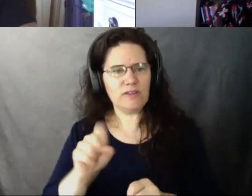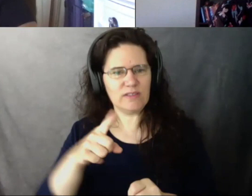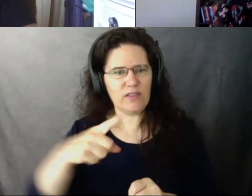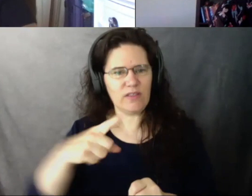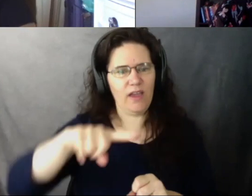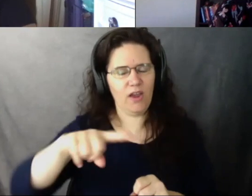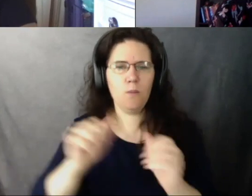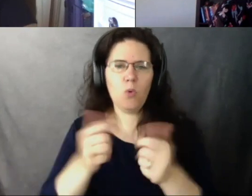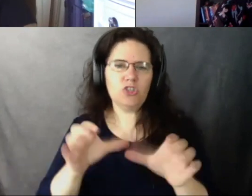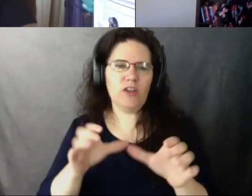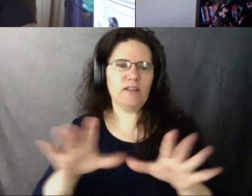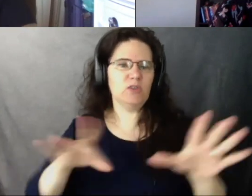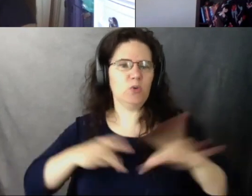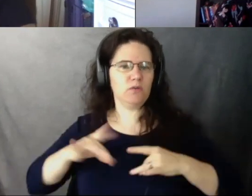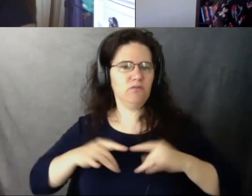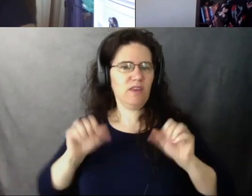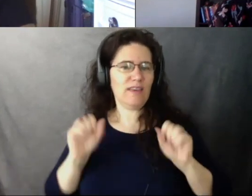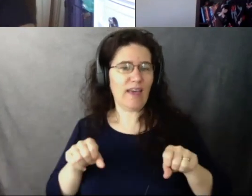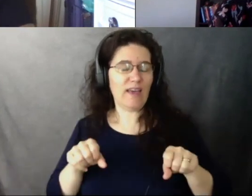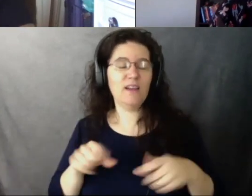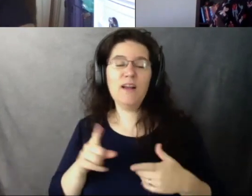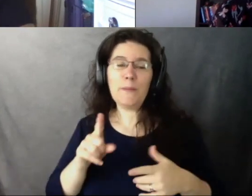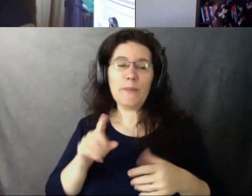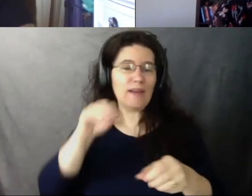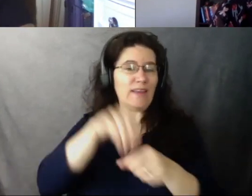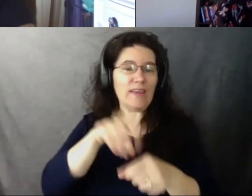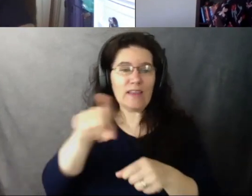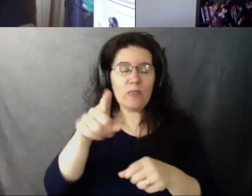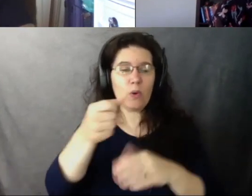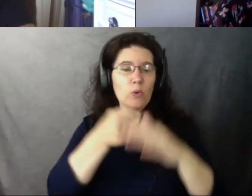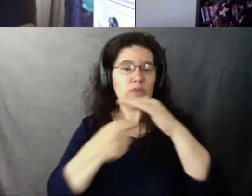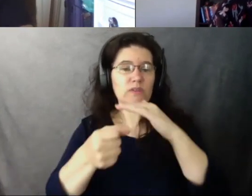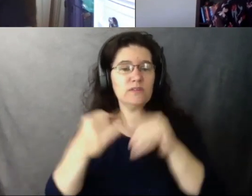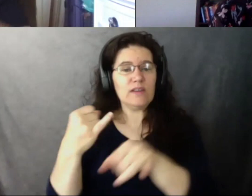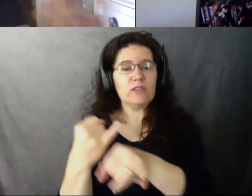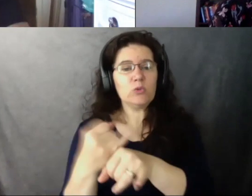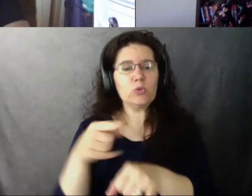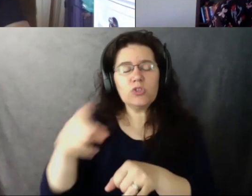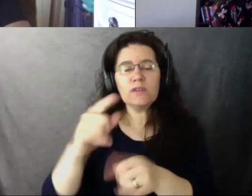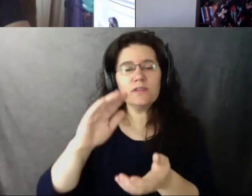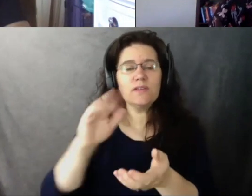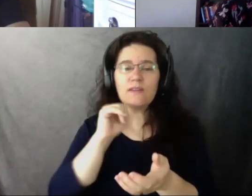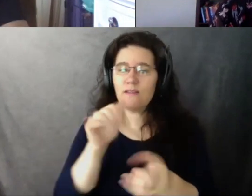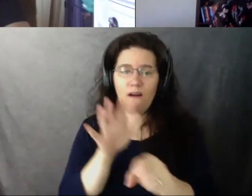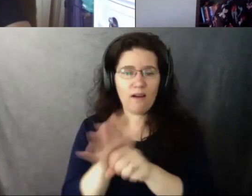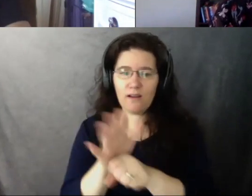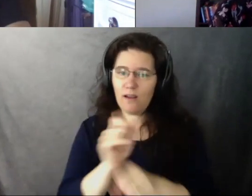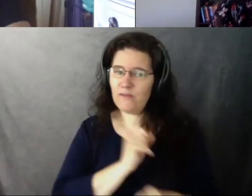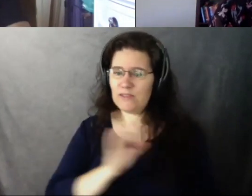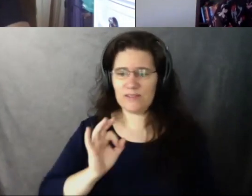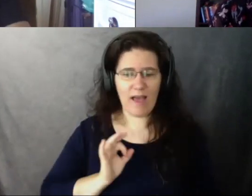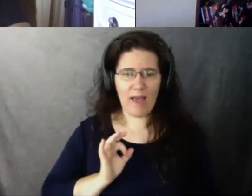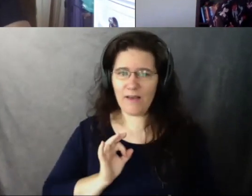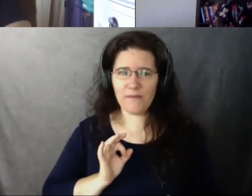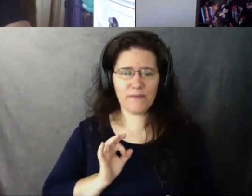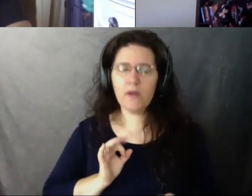there are a limited number of staff that are available. And so someone that is attending to an individual who's